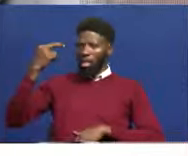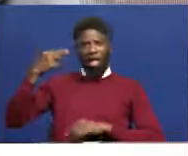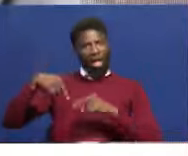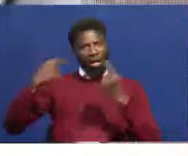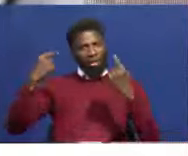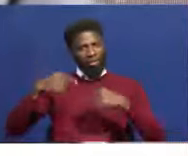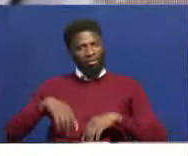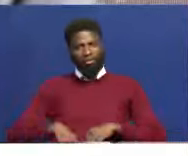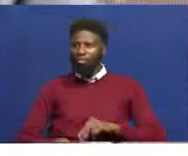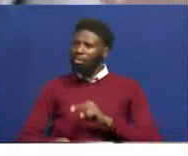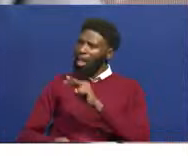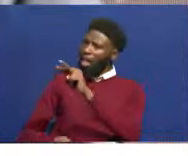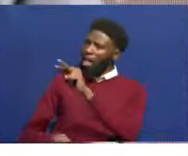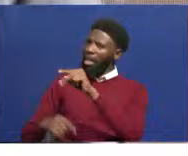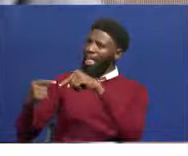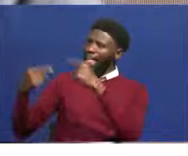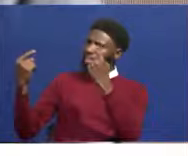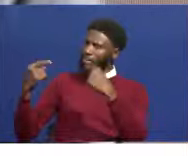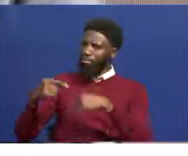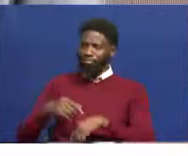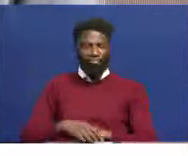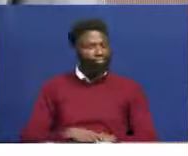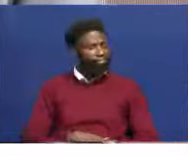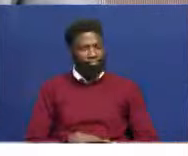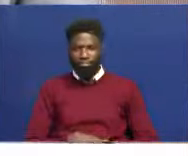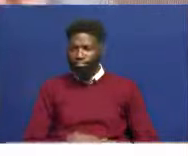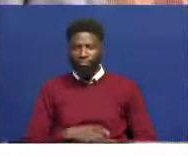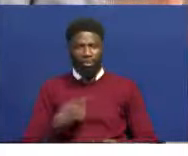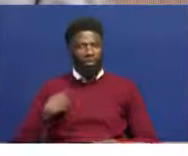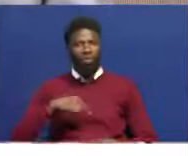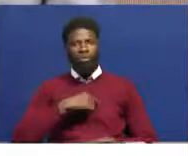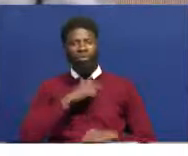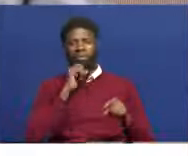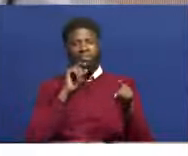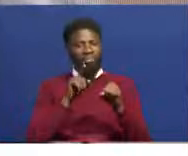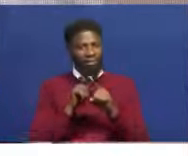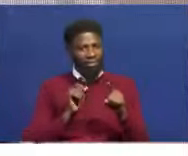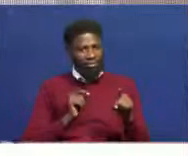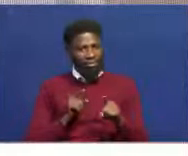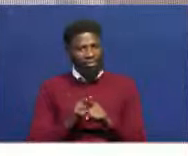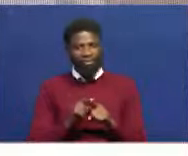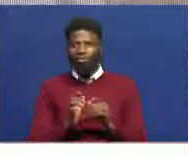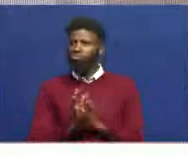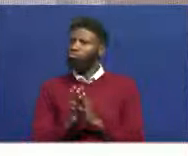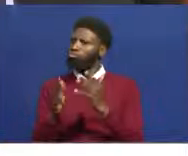We are brothers and sisters. President Kiir, we are brothers and sisters.